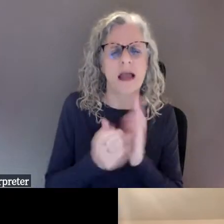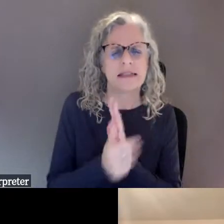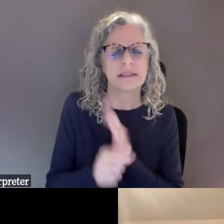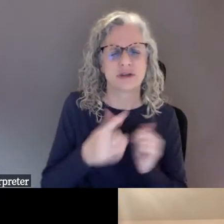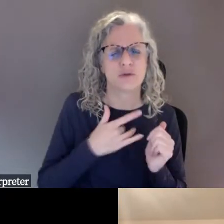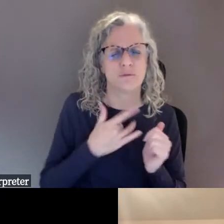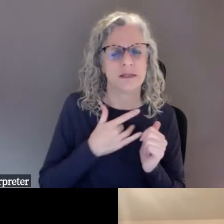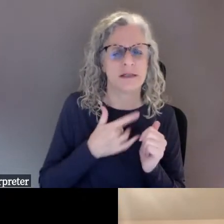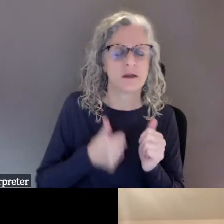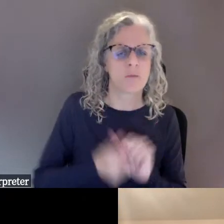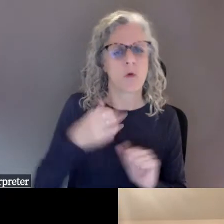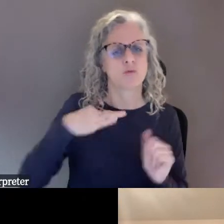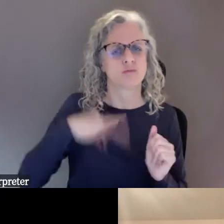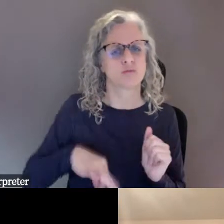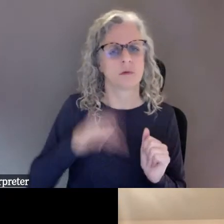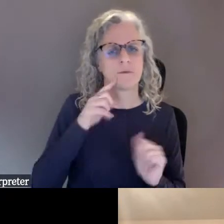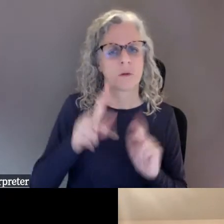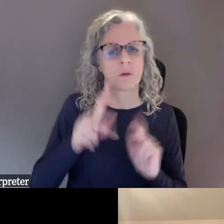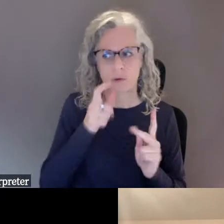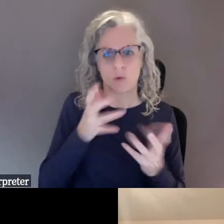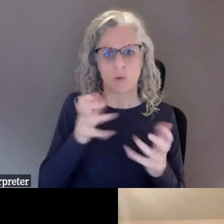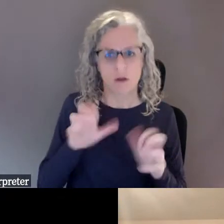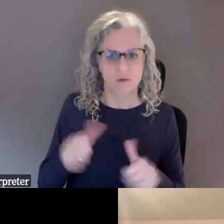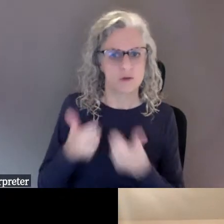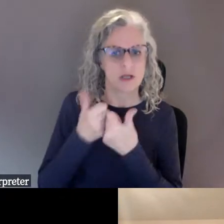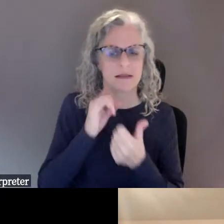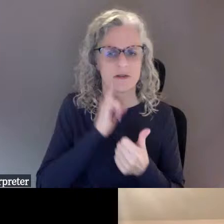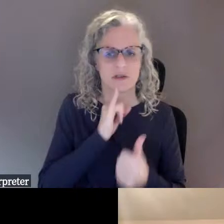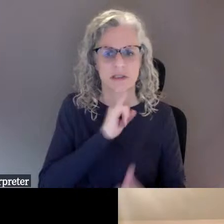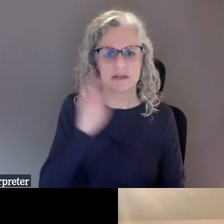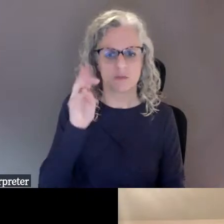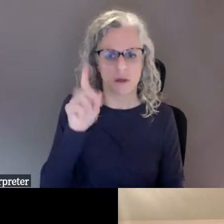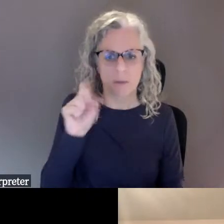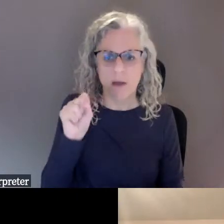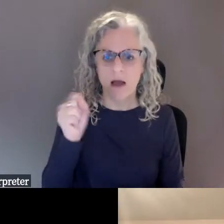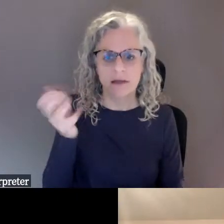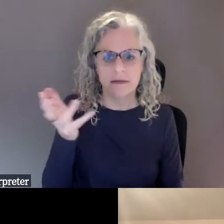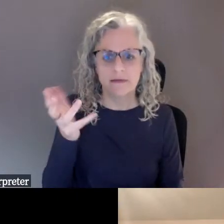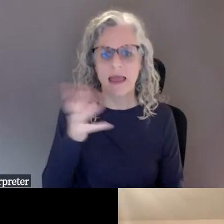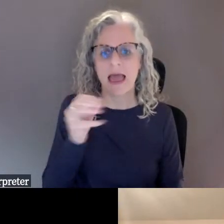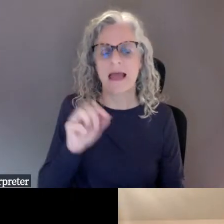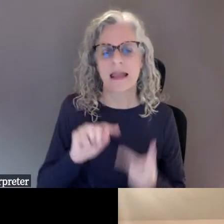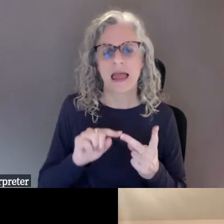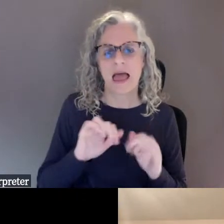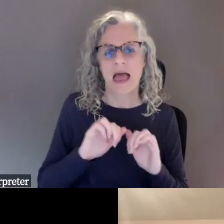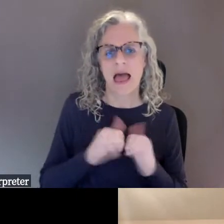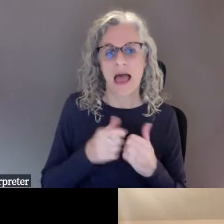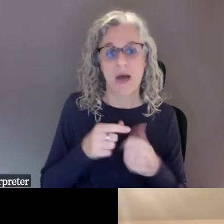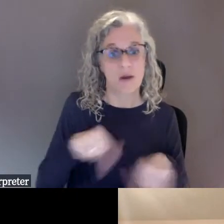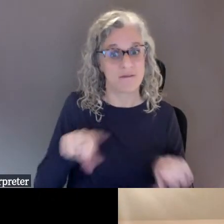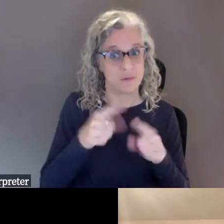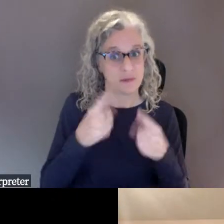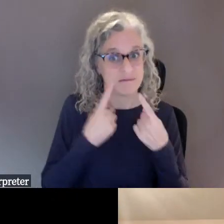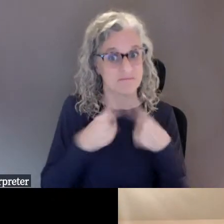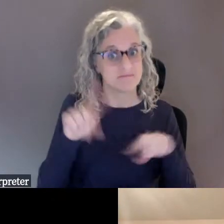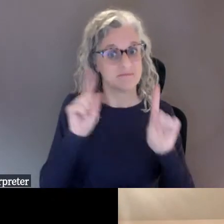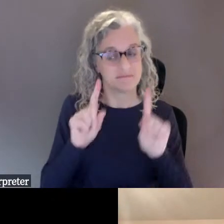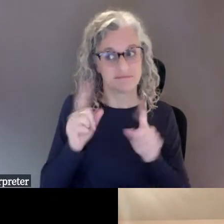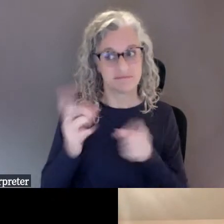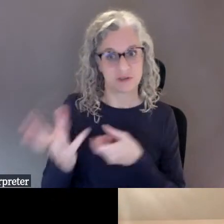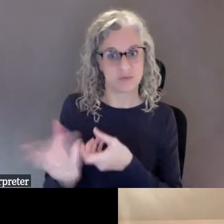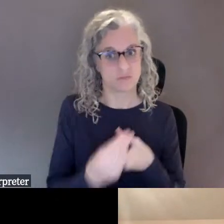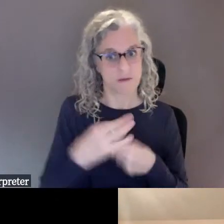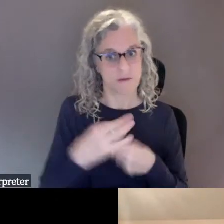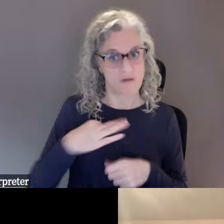useful for people who do want to challenge Israel bonds? And what are some ways that you all have been able to engage volunteers in your